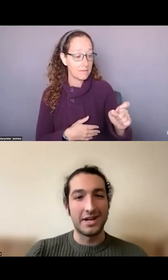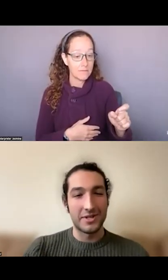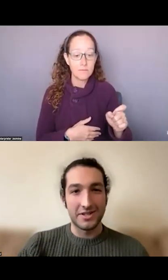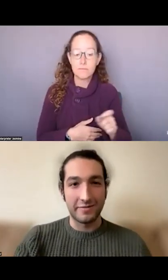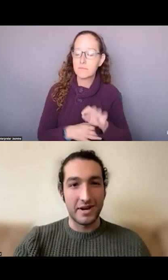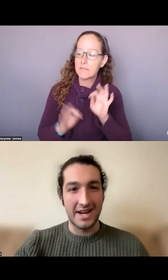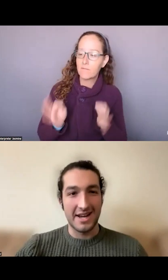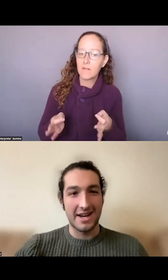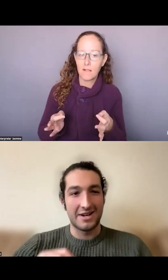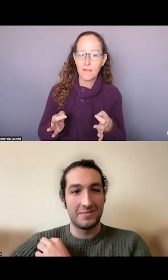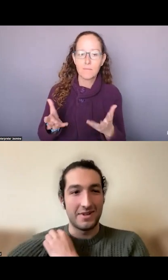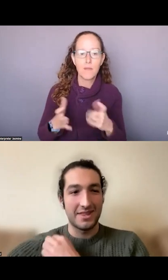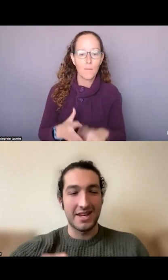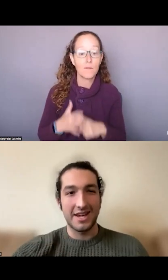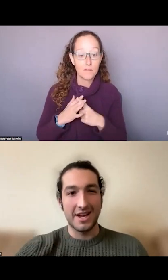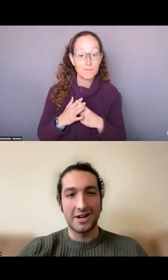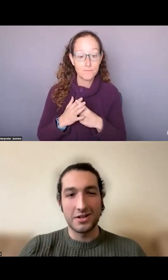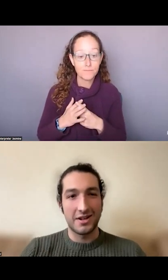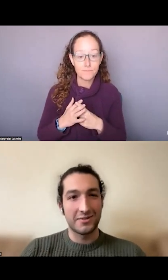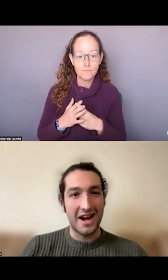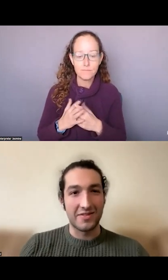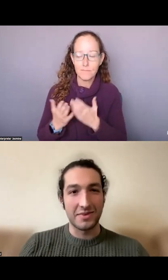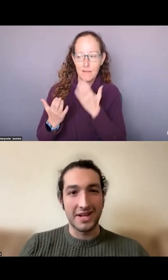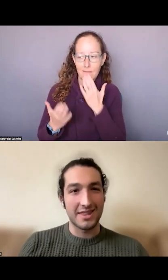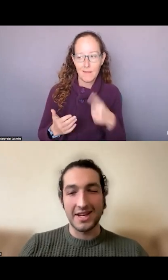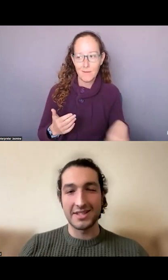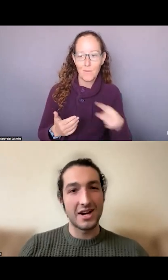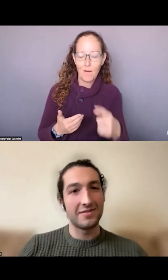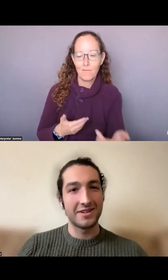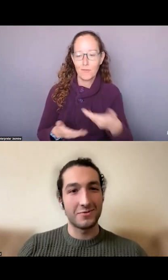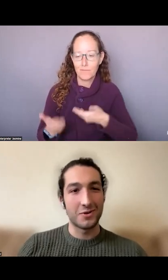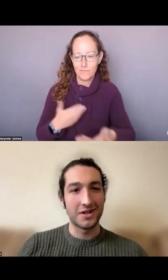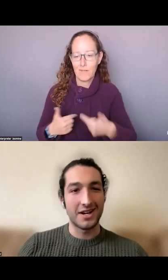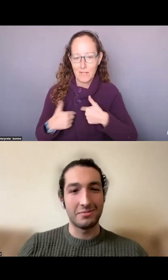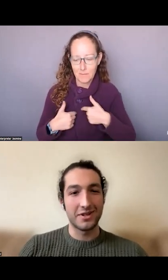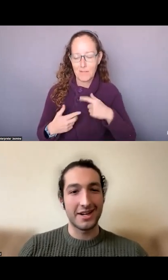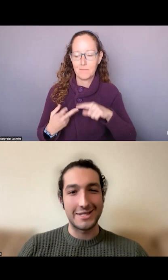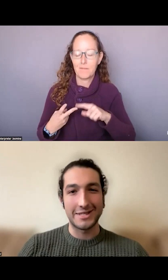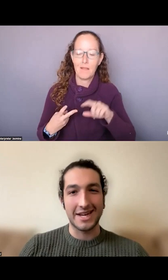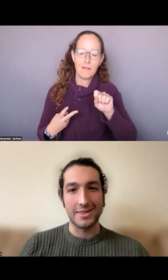Definitely. Well, I want to start off by thanking y'all for having me and thanking Saanvi for bringing us all